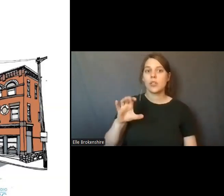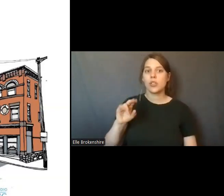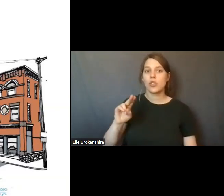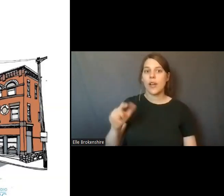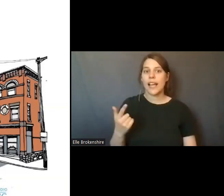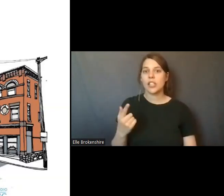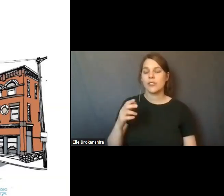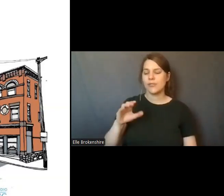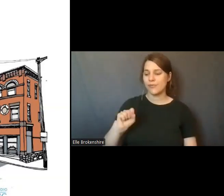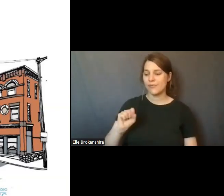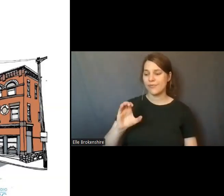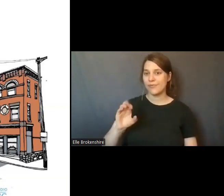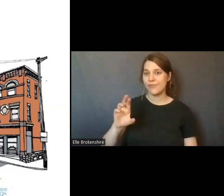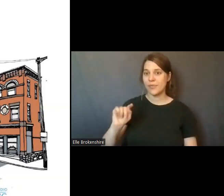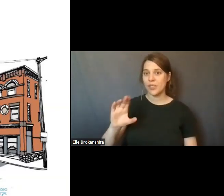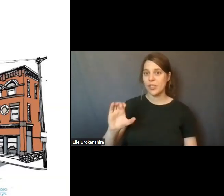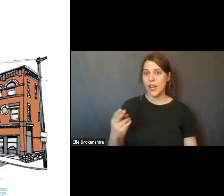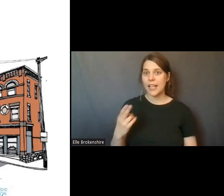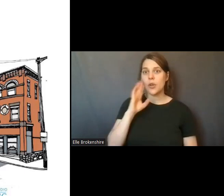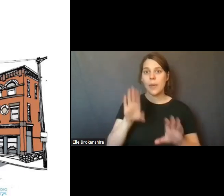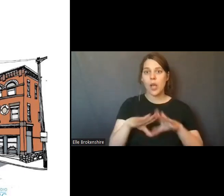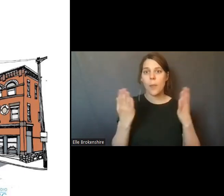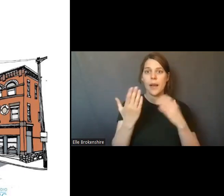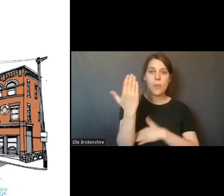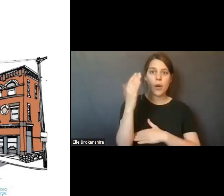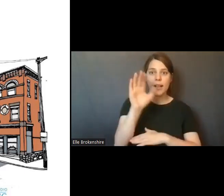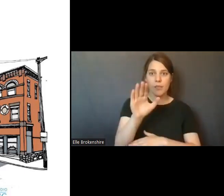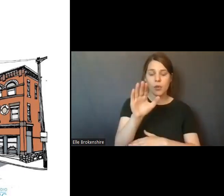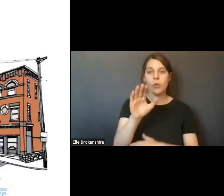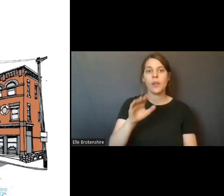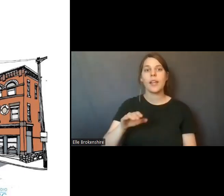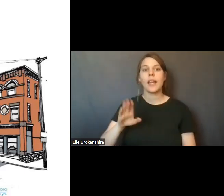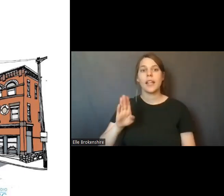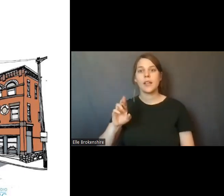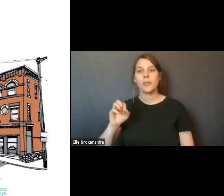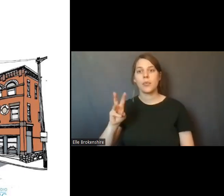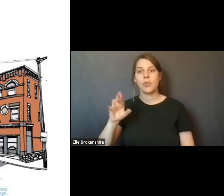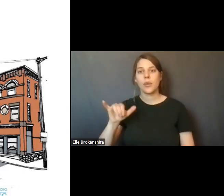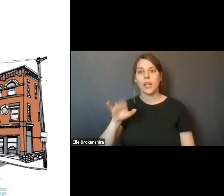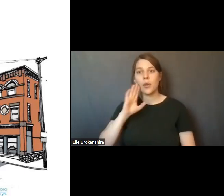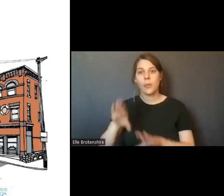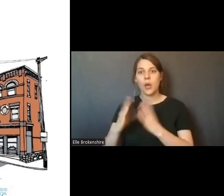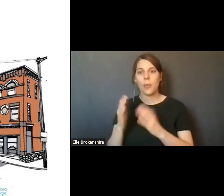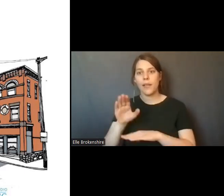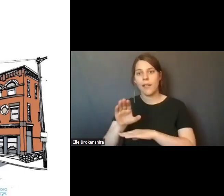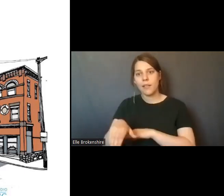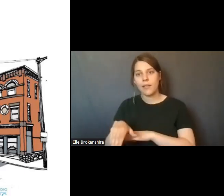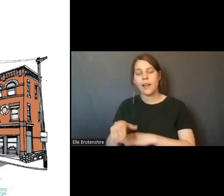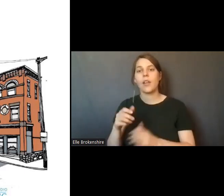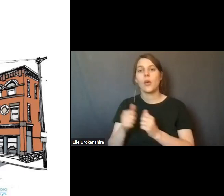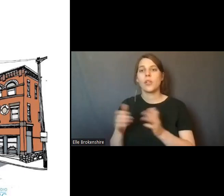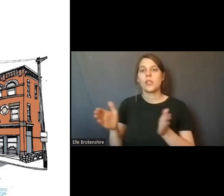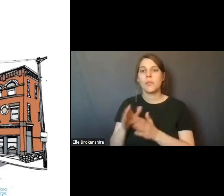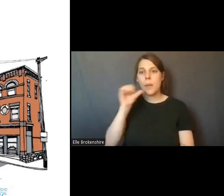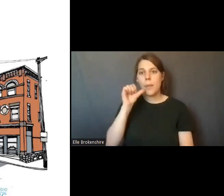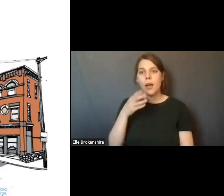evening, Abstract Brewing will operate a small tap house in the back of the first floor with a small bar and seating area. Production will